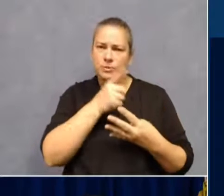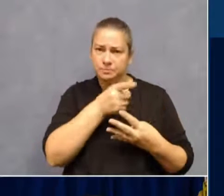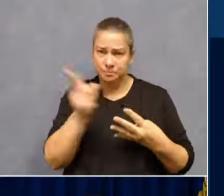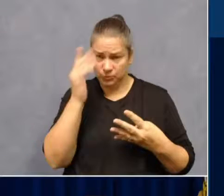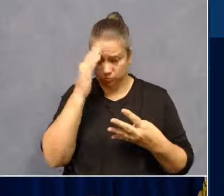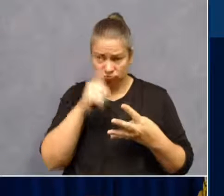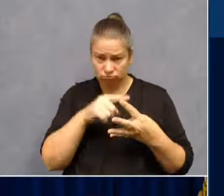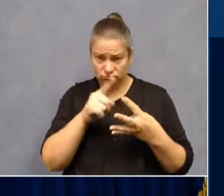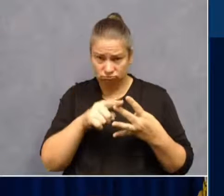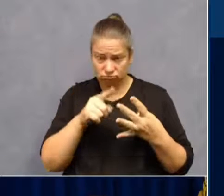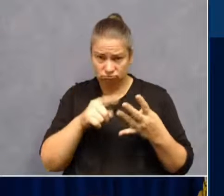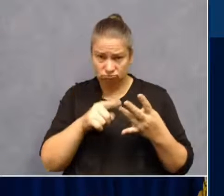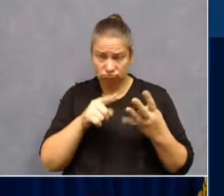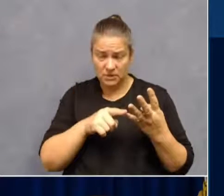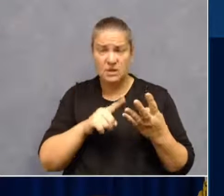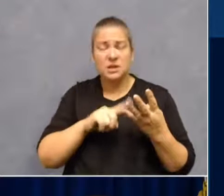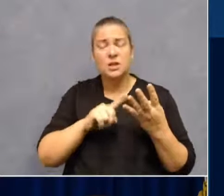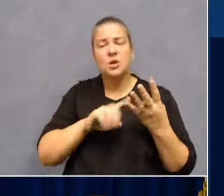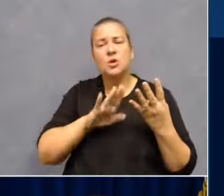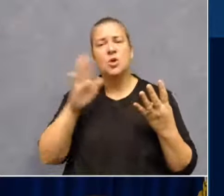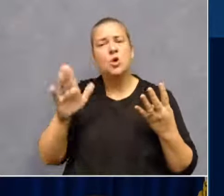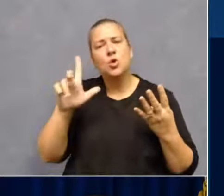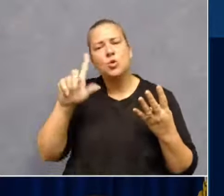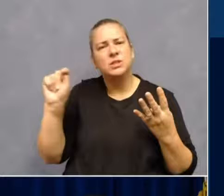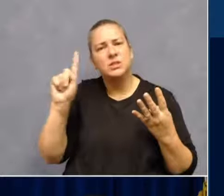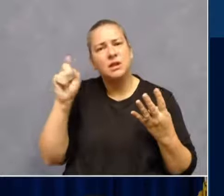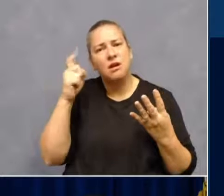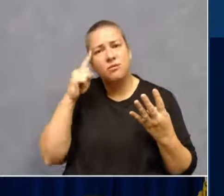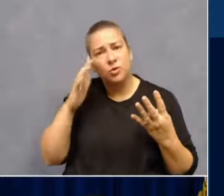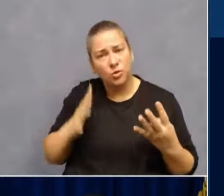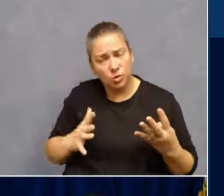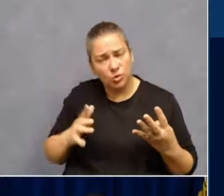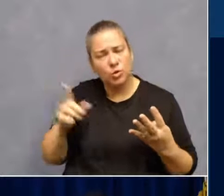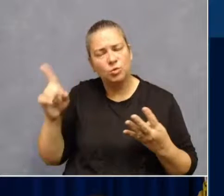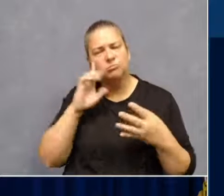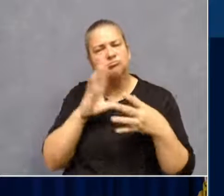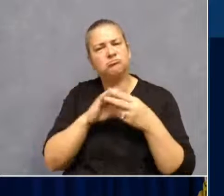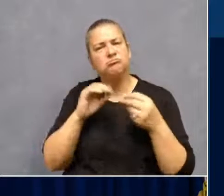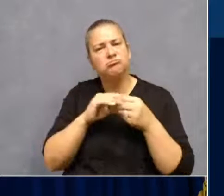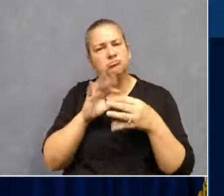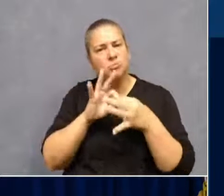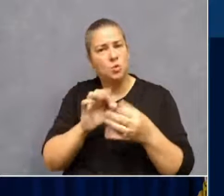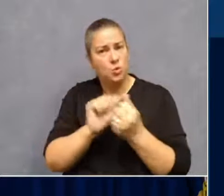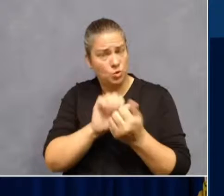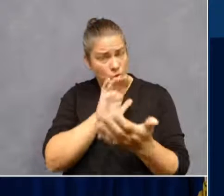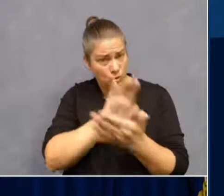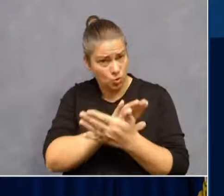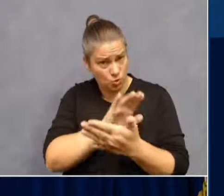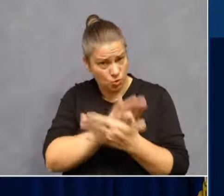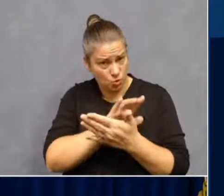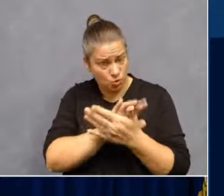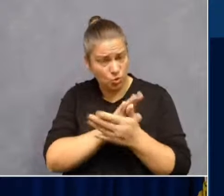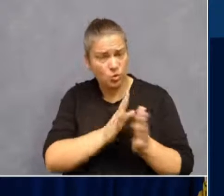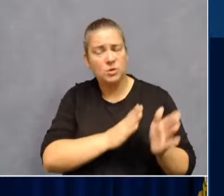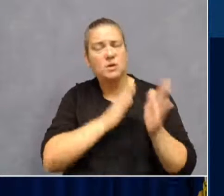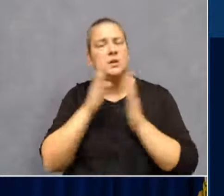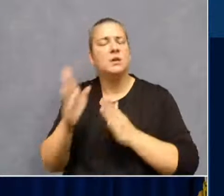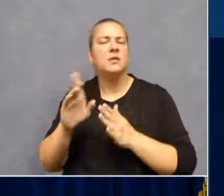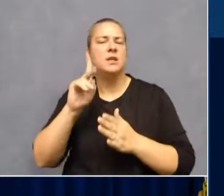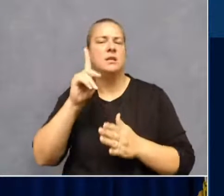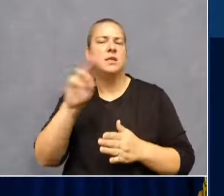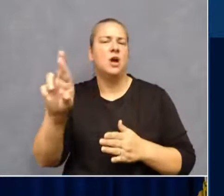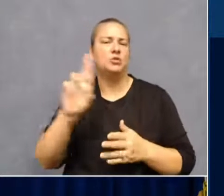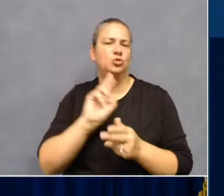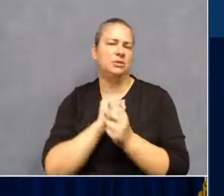go over some things especially related to our schools. And then we'll hear from Dr. Stack. So